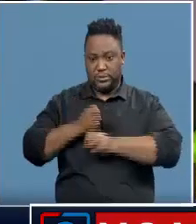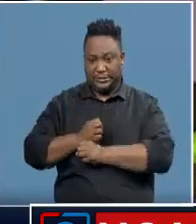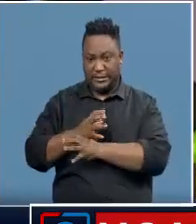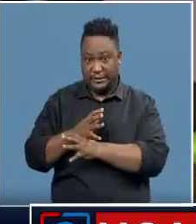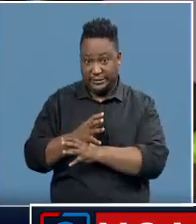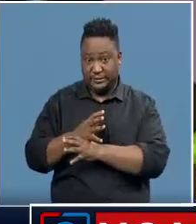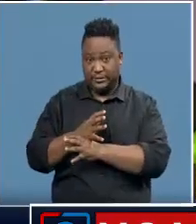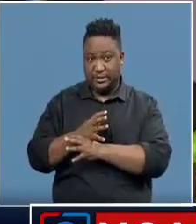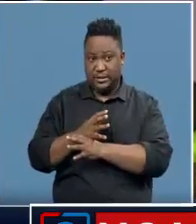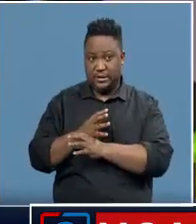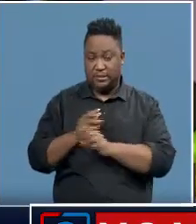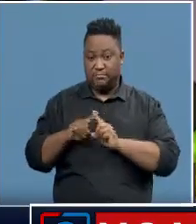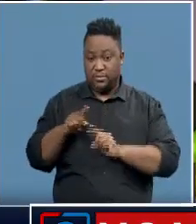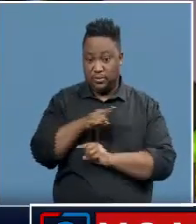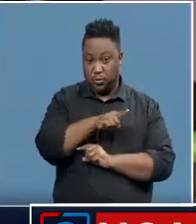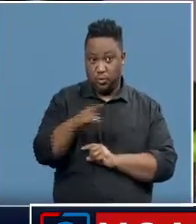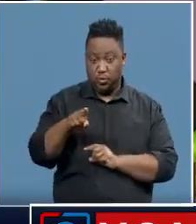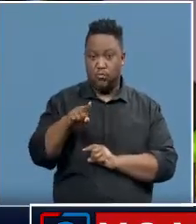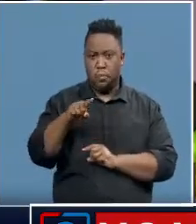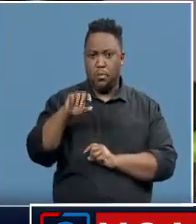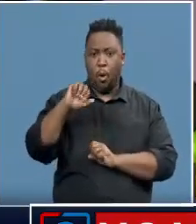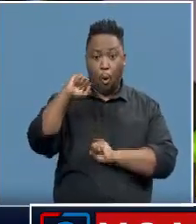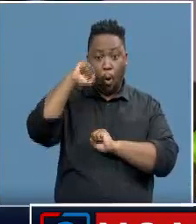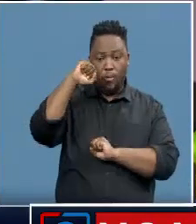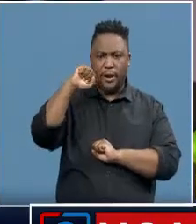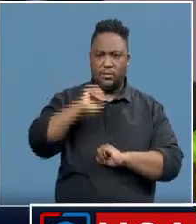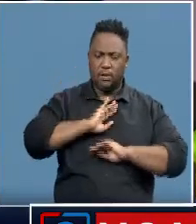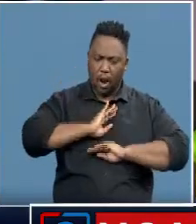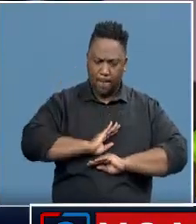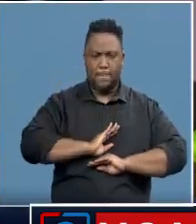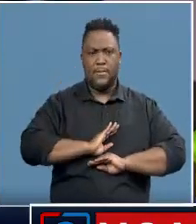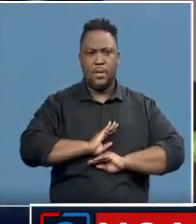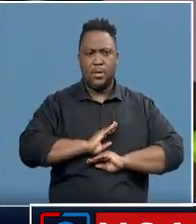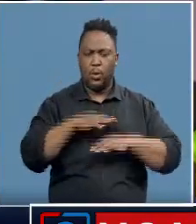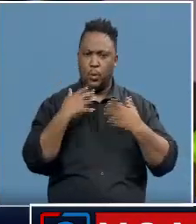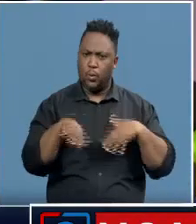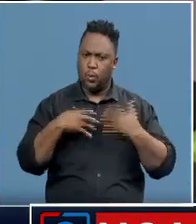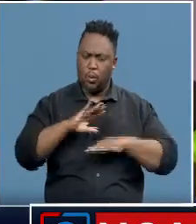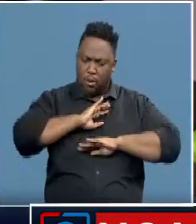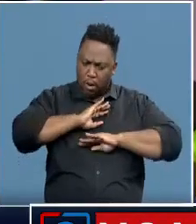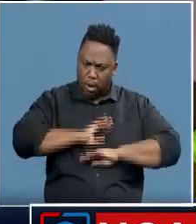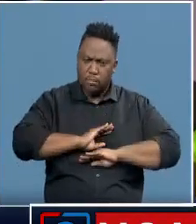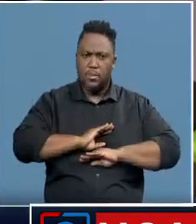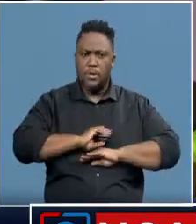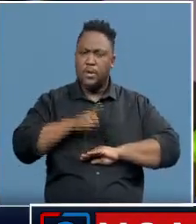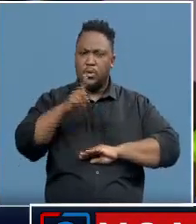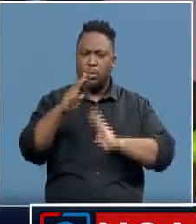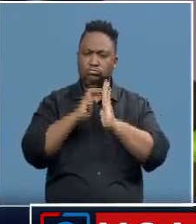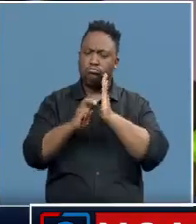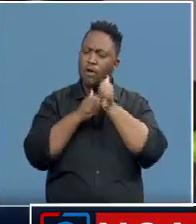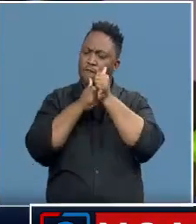I think you comrades have kept your cool and your discipline of what is expected of ANC